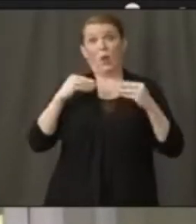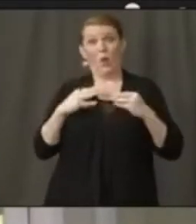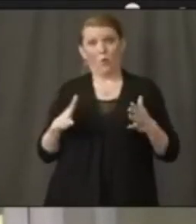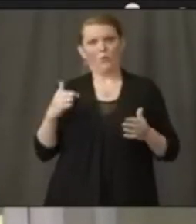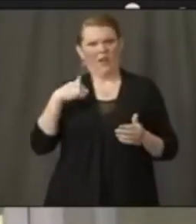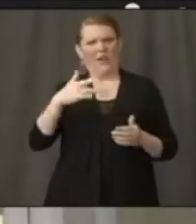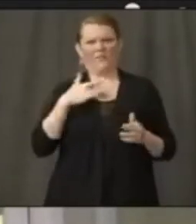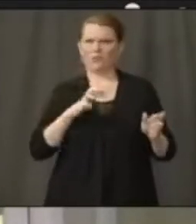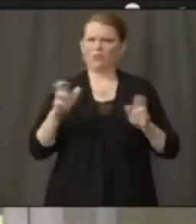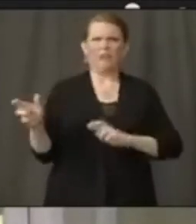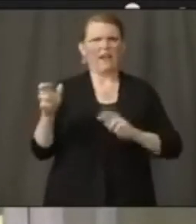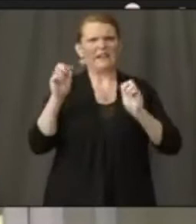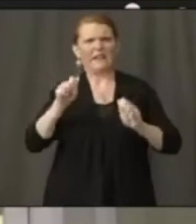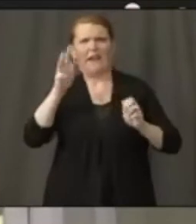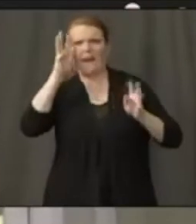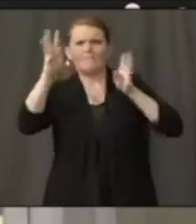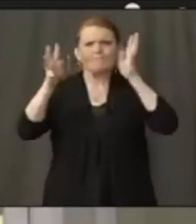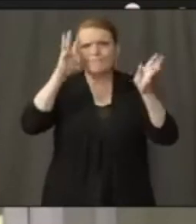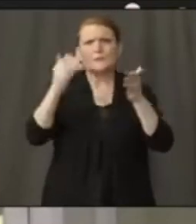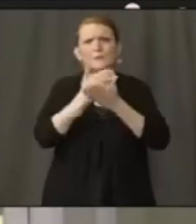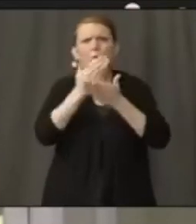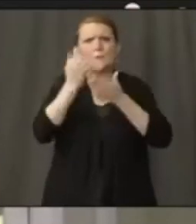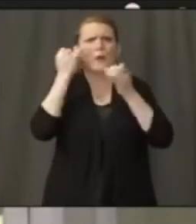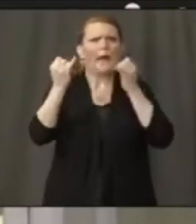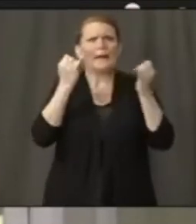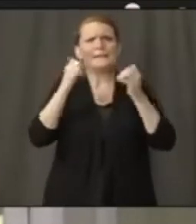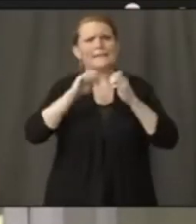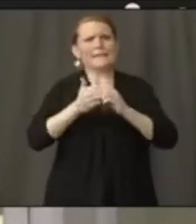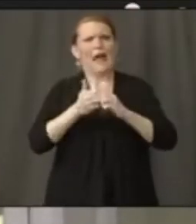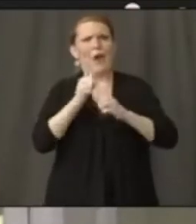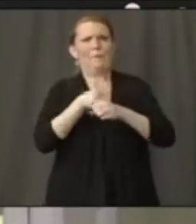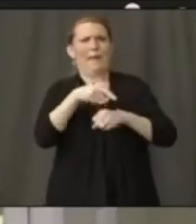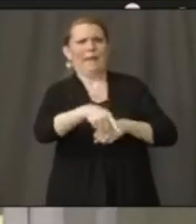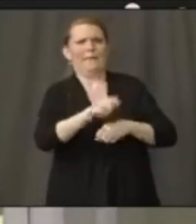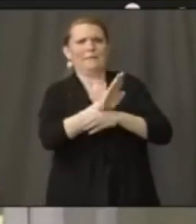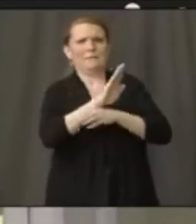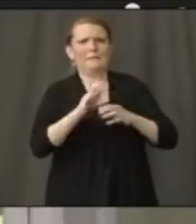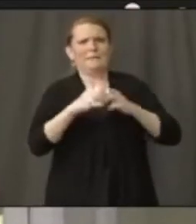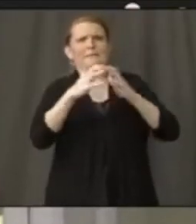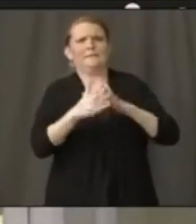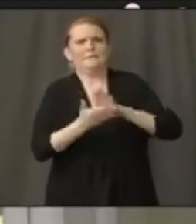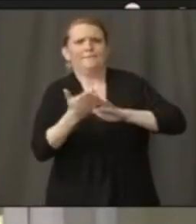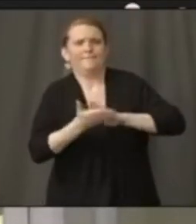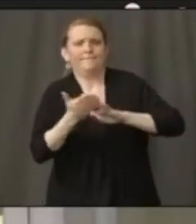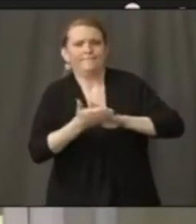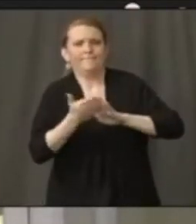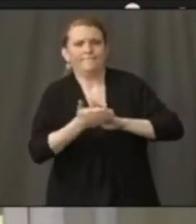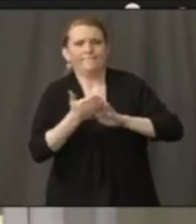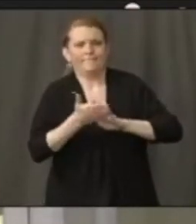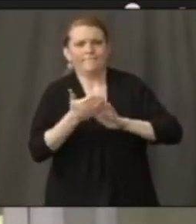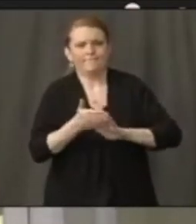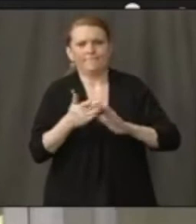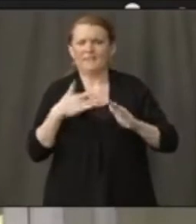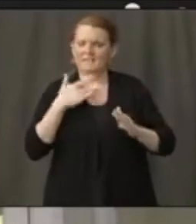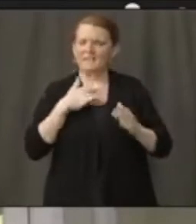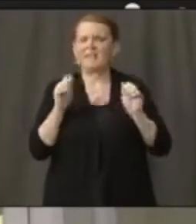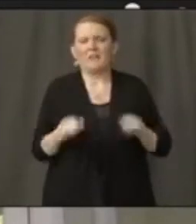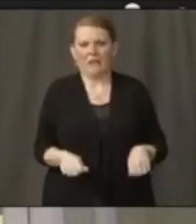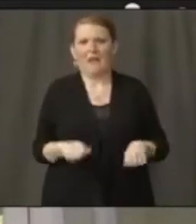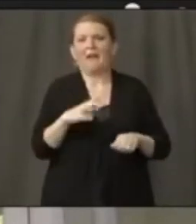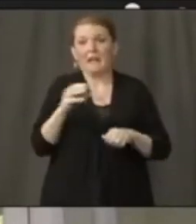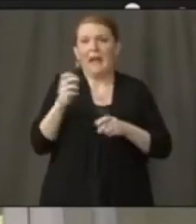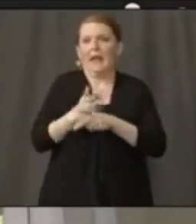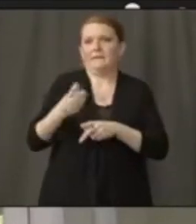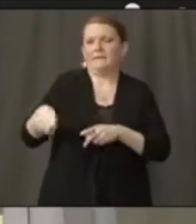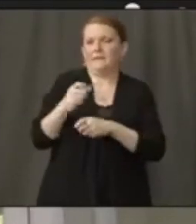to achieve our statewide recovery. And once again, Governor, I thank you for the opportunity to join all